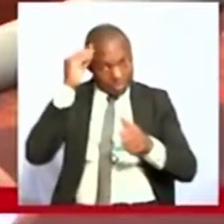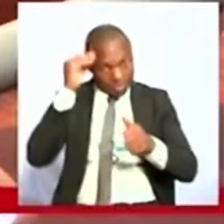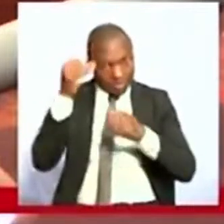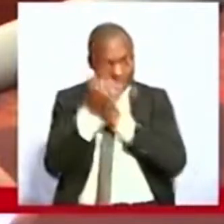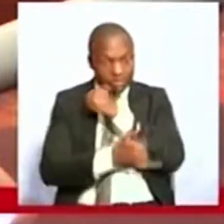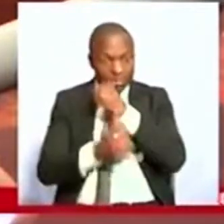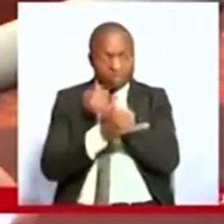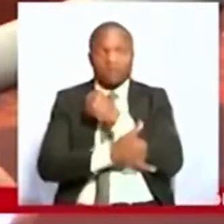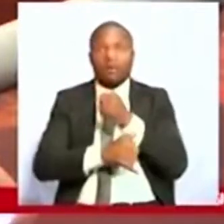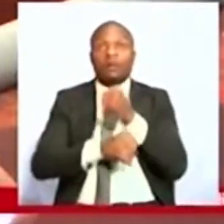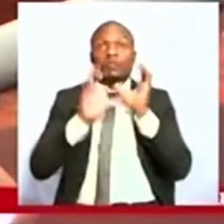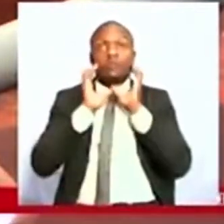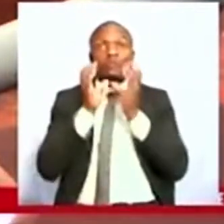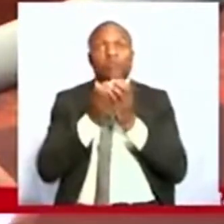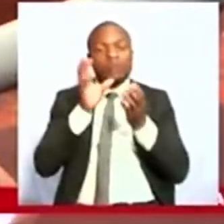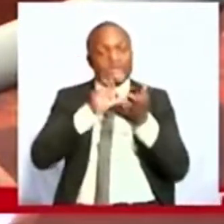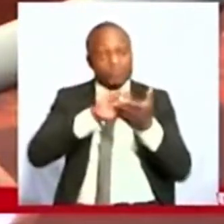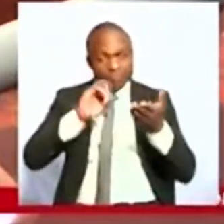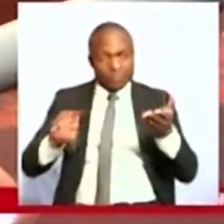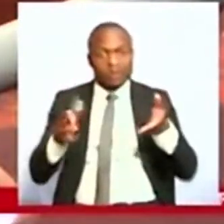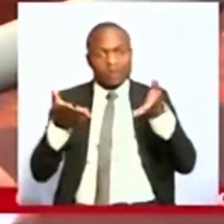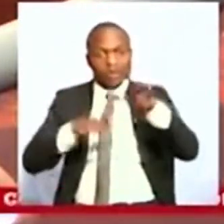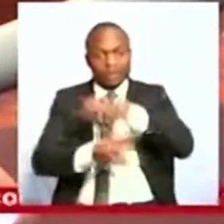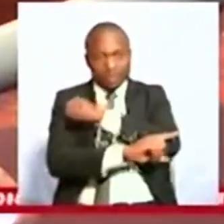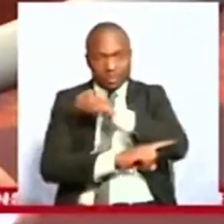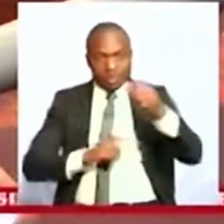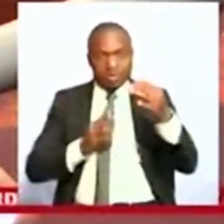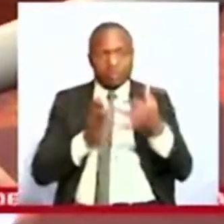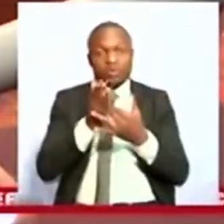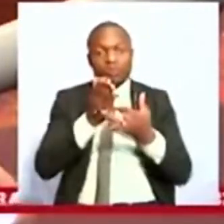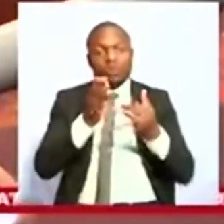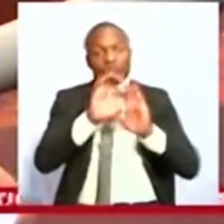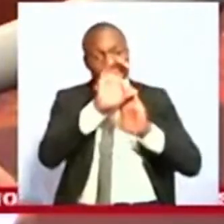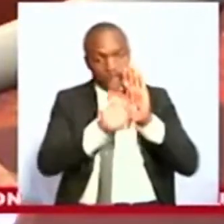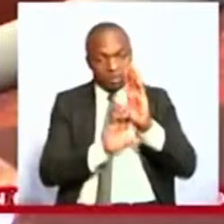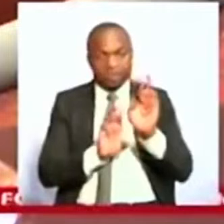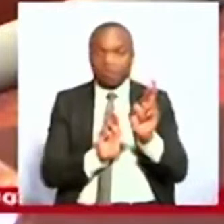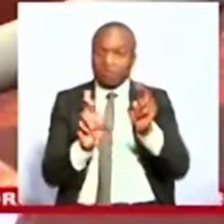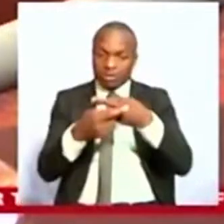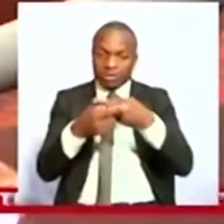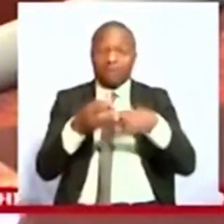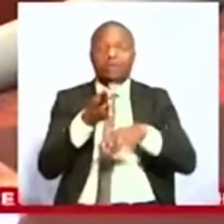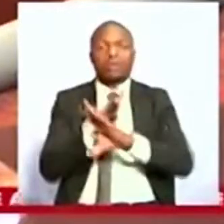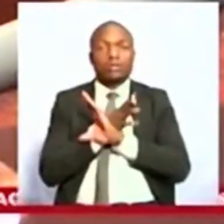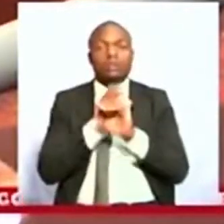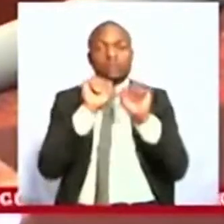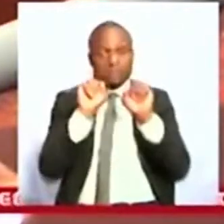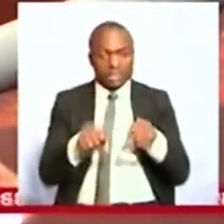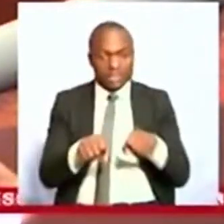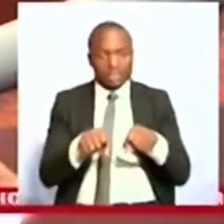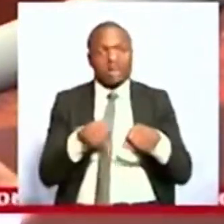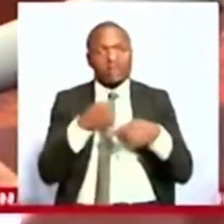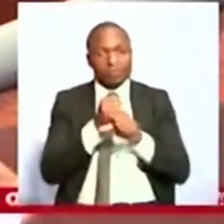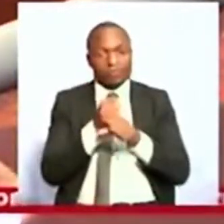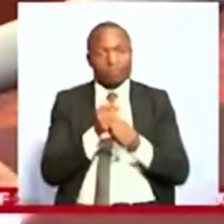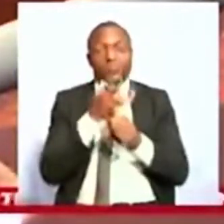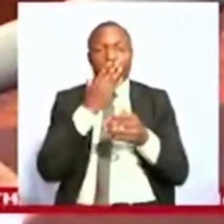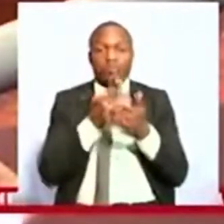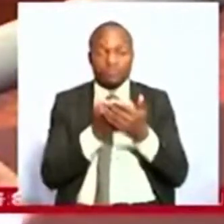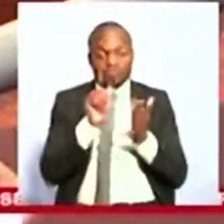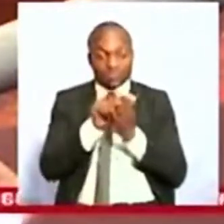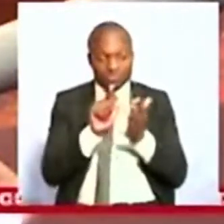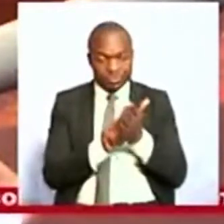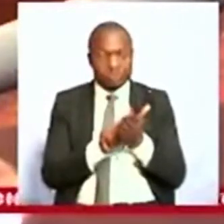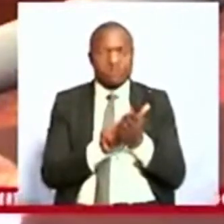Mozambique, which successfully abolished the death penalty through constitutional reform, Zambia can create a comprehensive legal framework